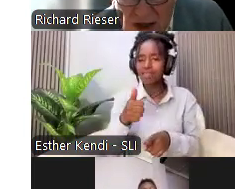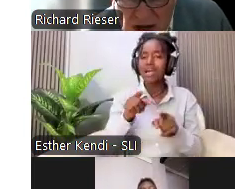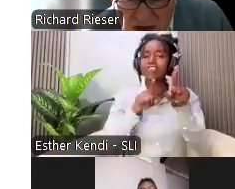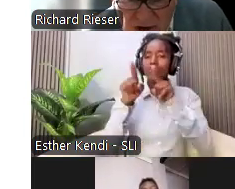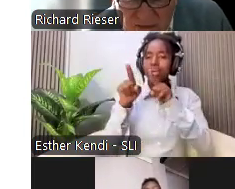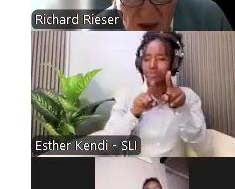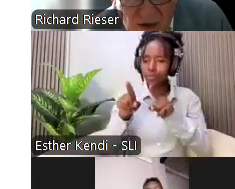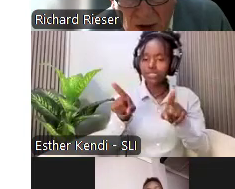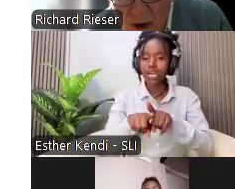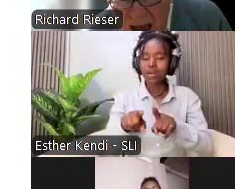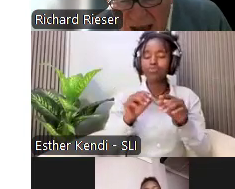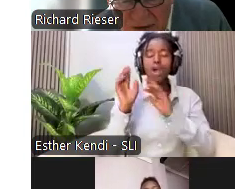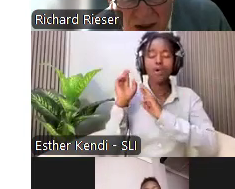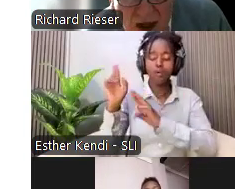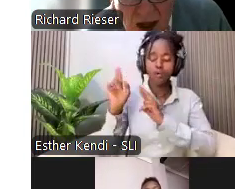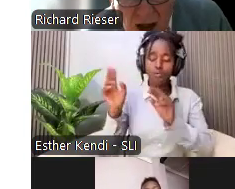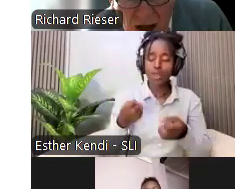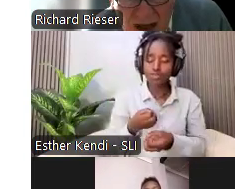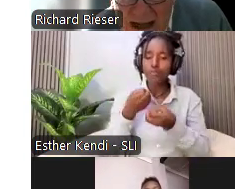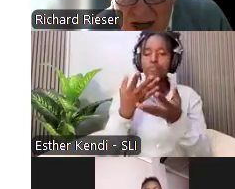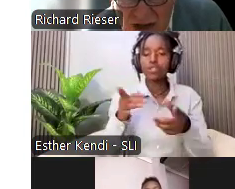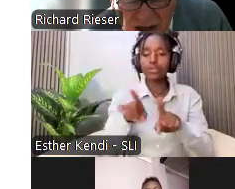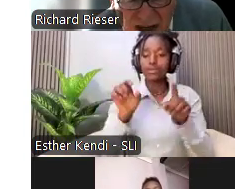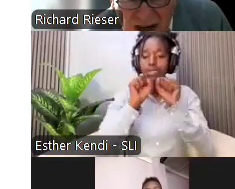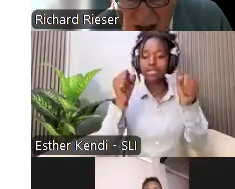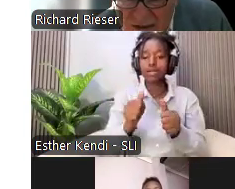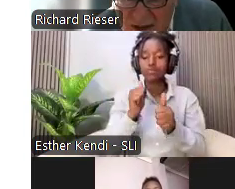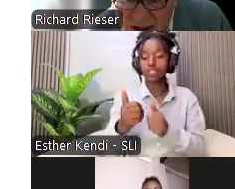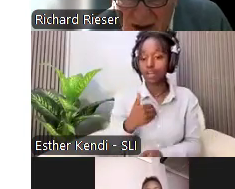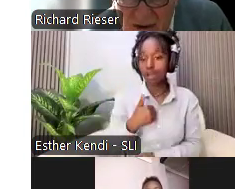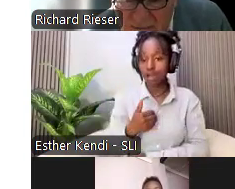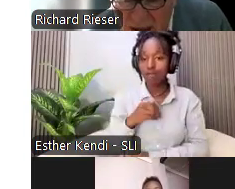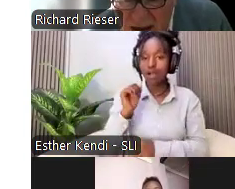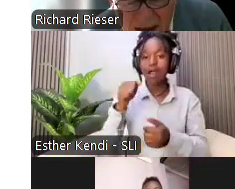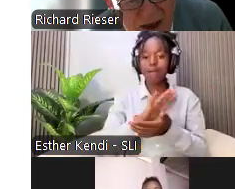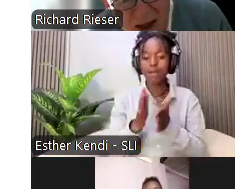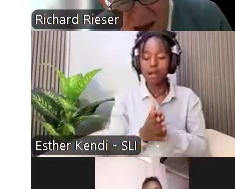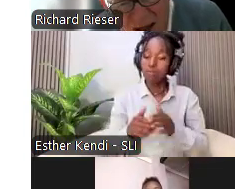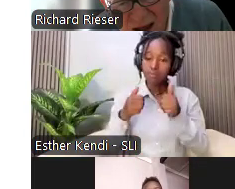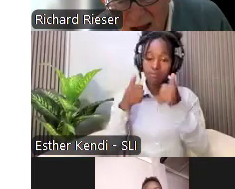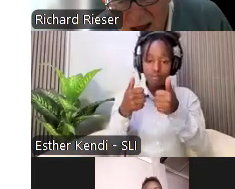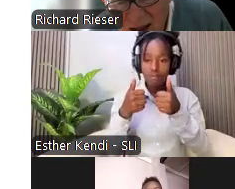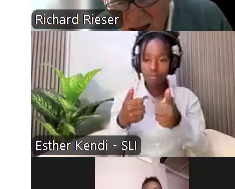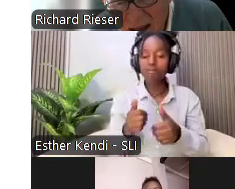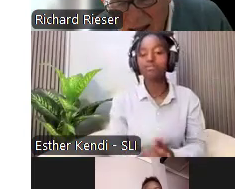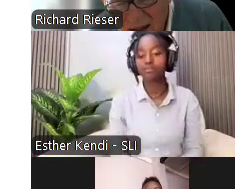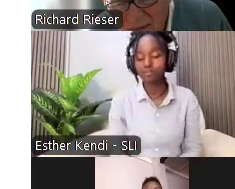information system that we have. Interestingly enough, the big